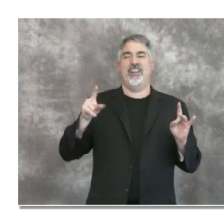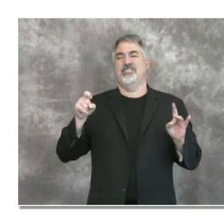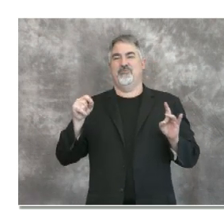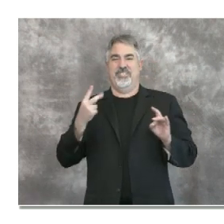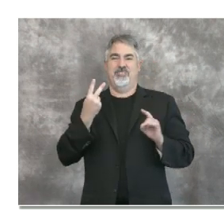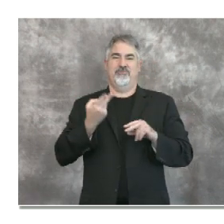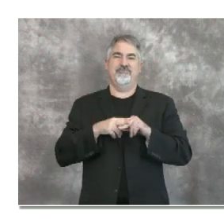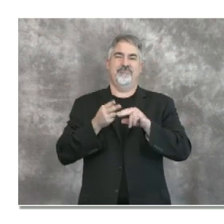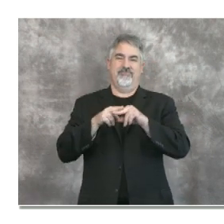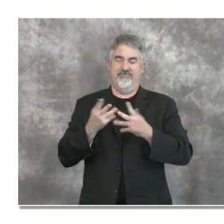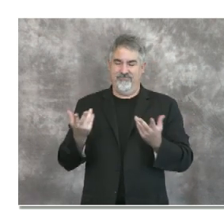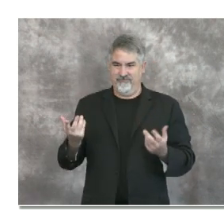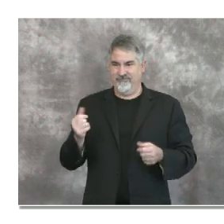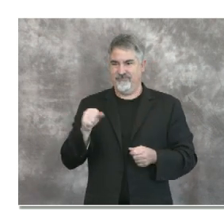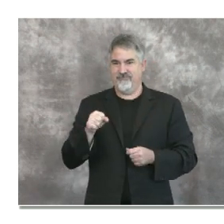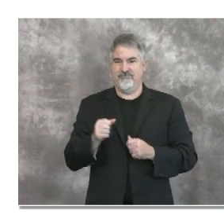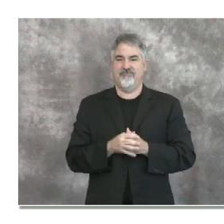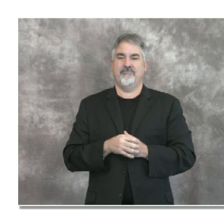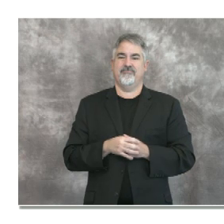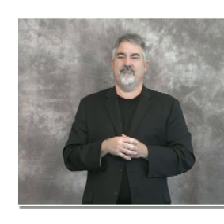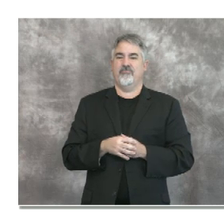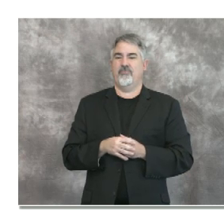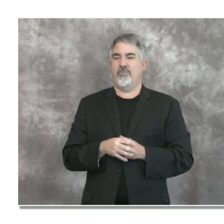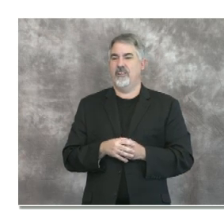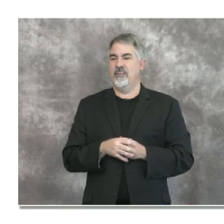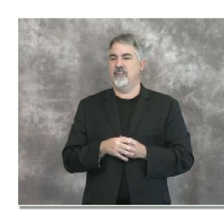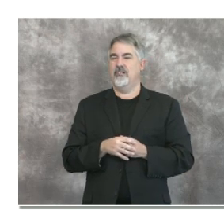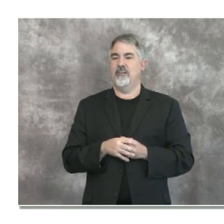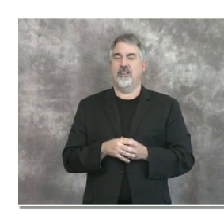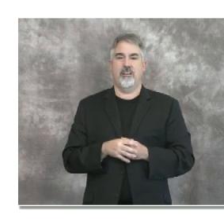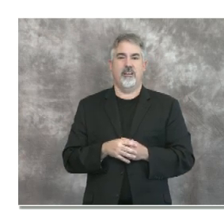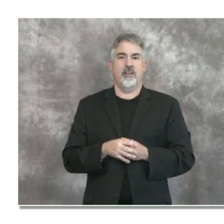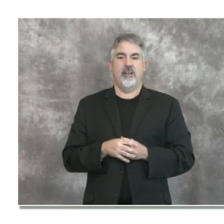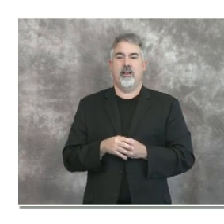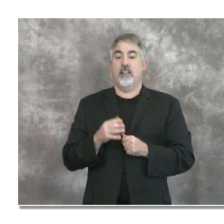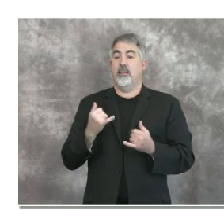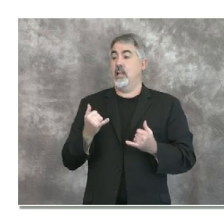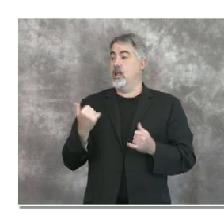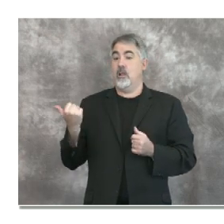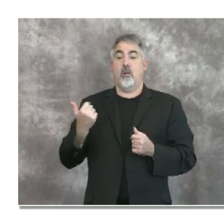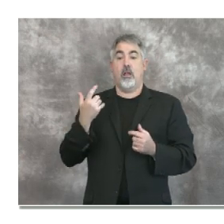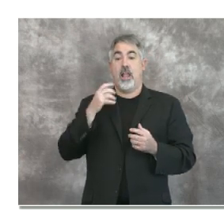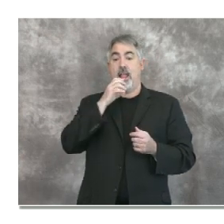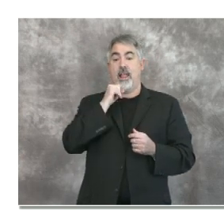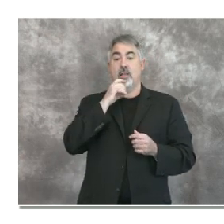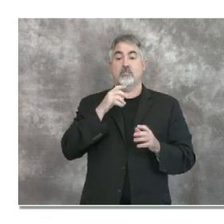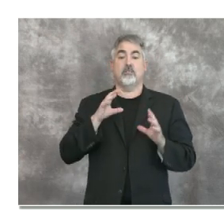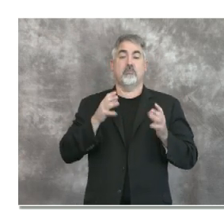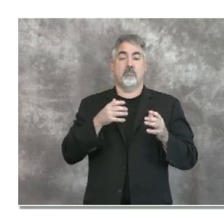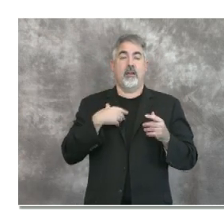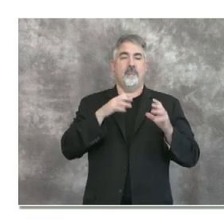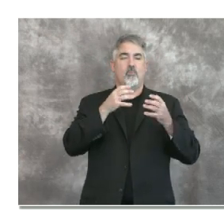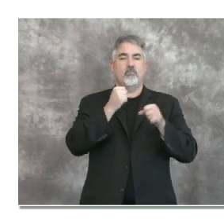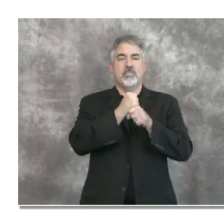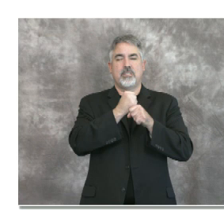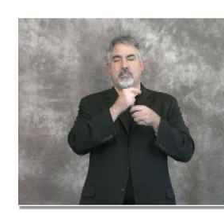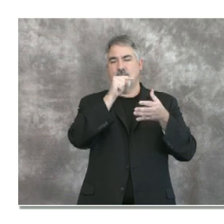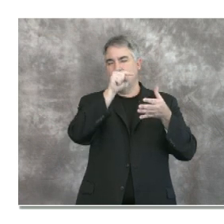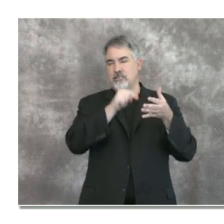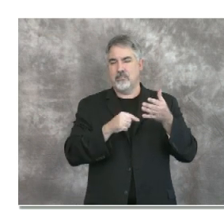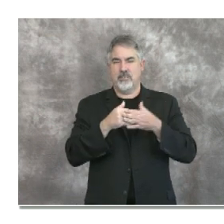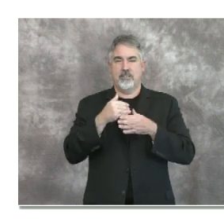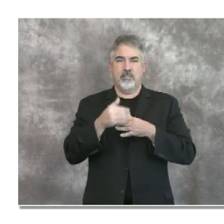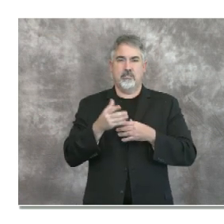than we reported yesterday. Of the total number of cases, the age range has not changed, 3 months to 100 years.